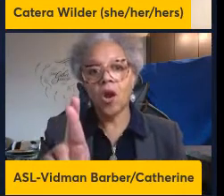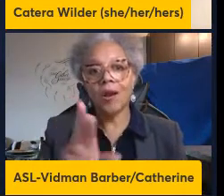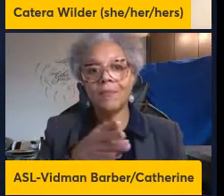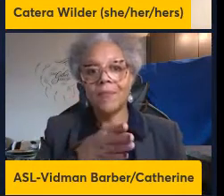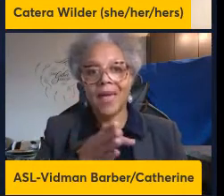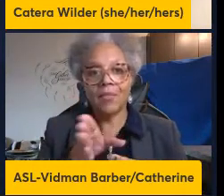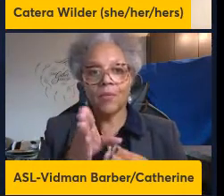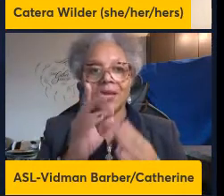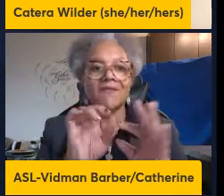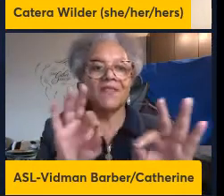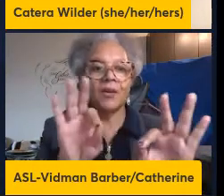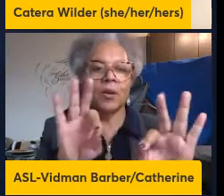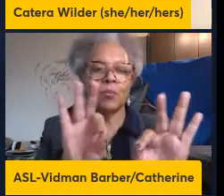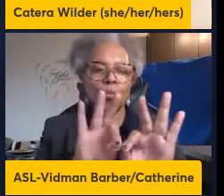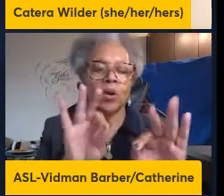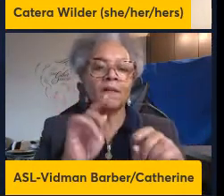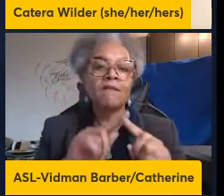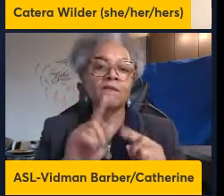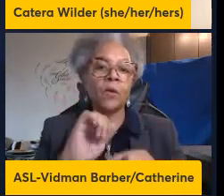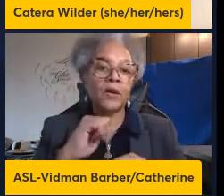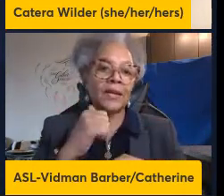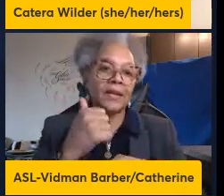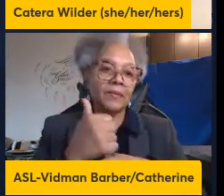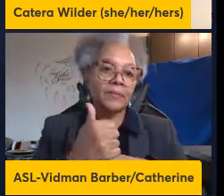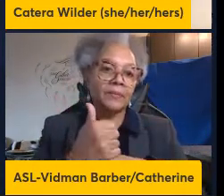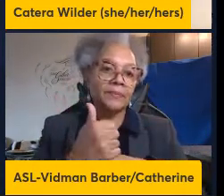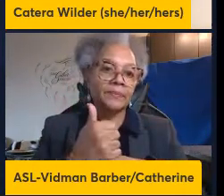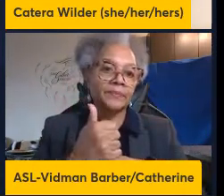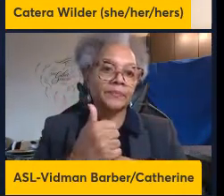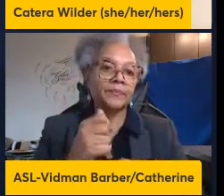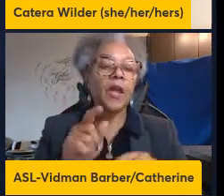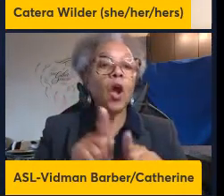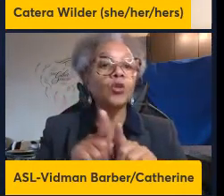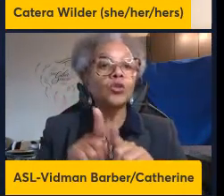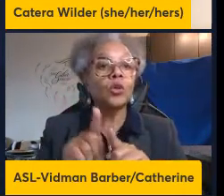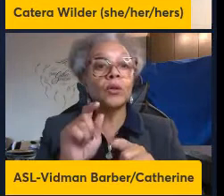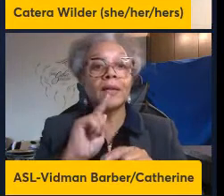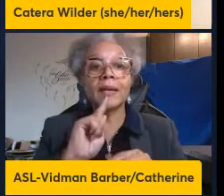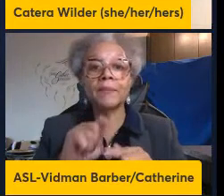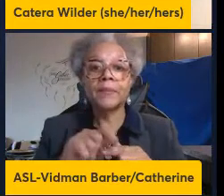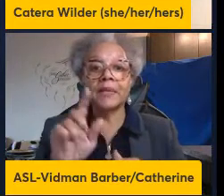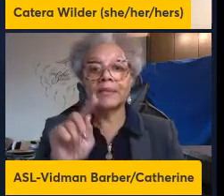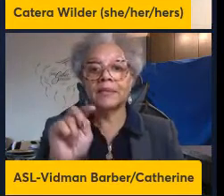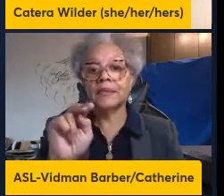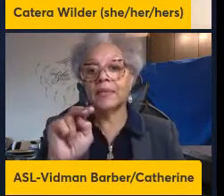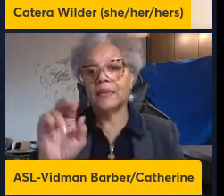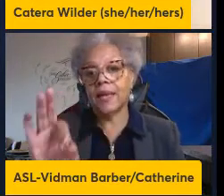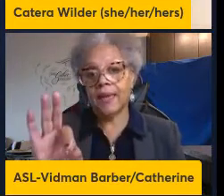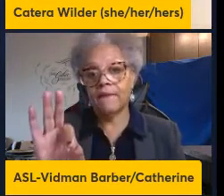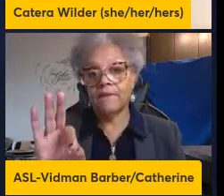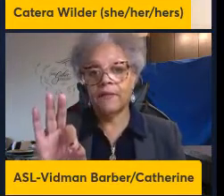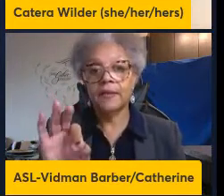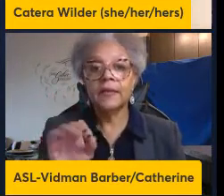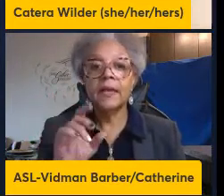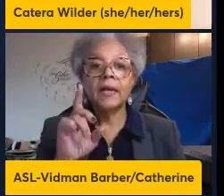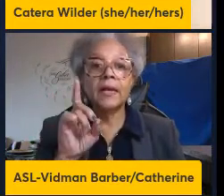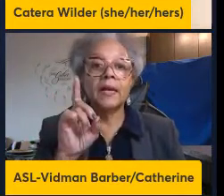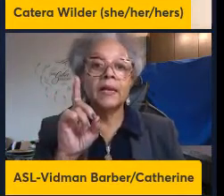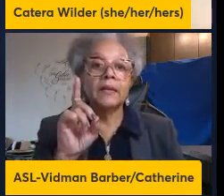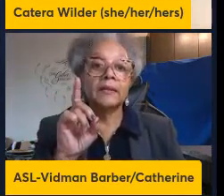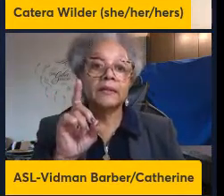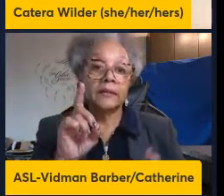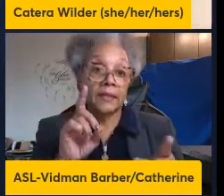also important for inflammation. It can also be activated by TNF. And so he has done a lot of work.